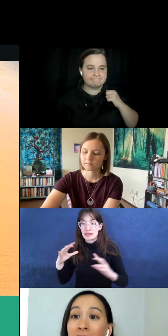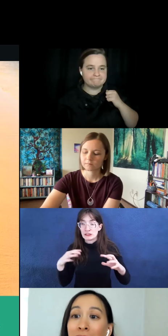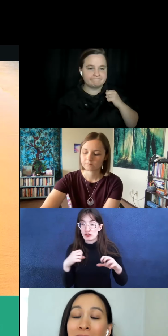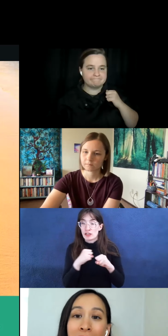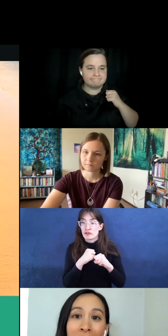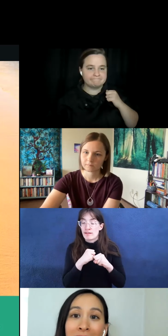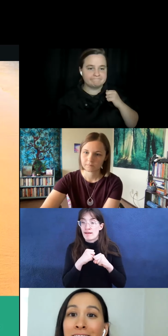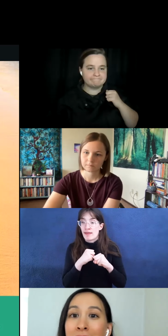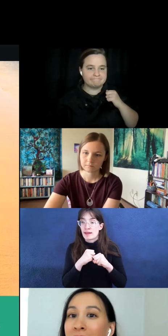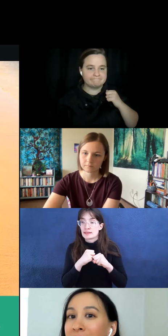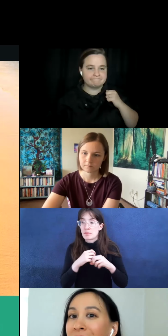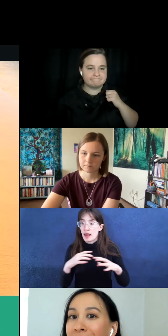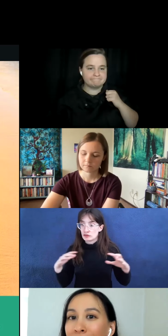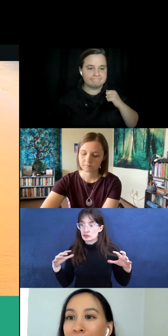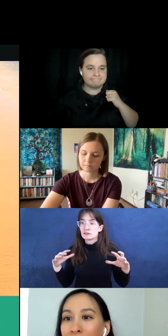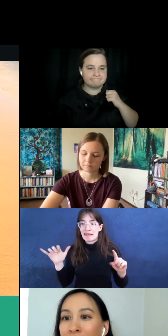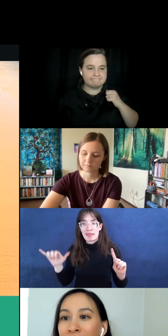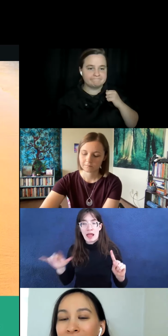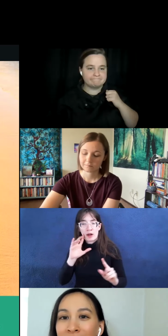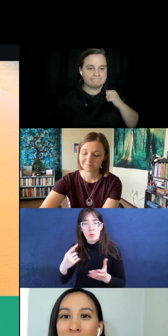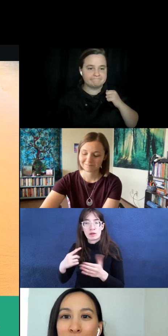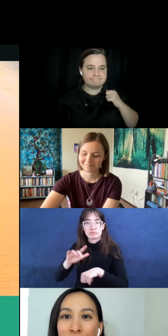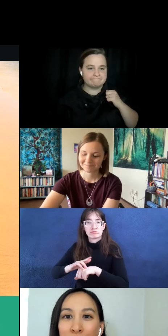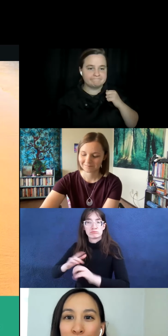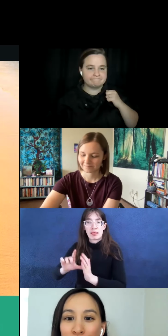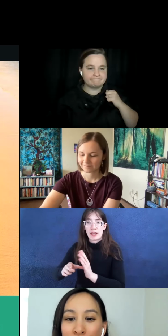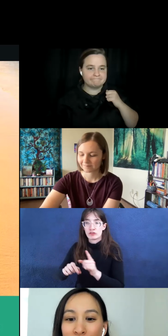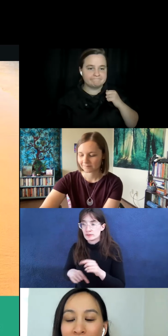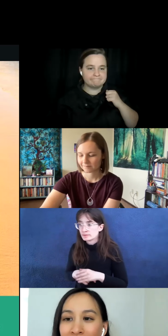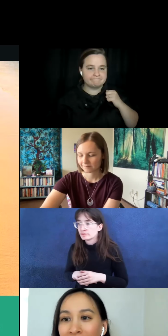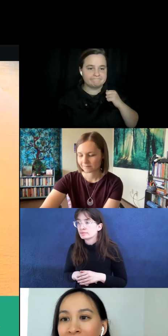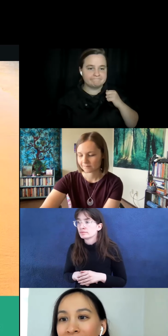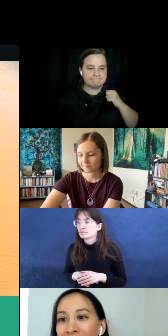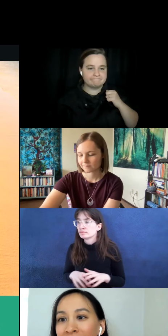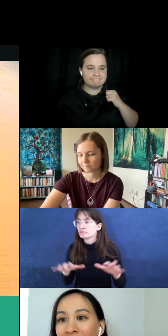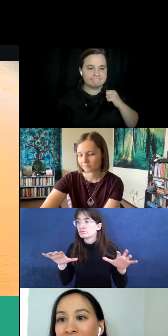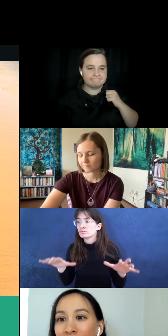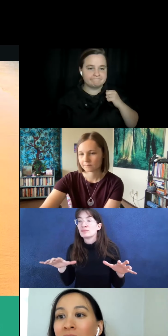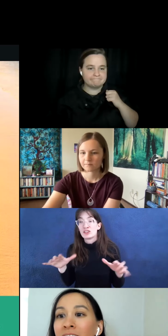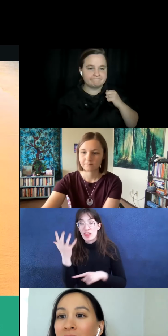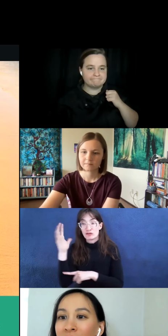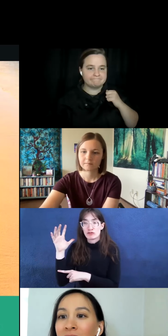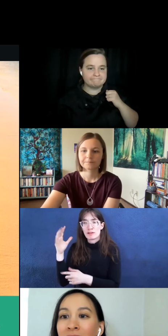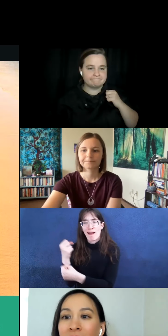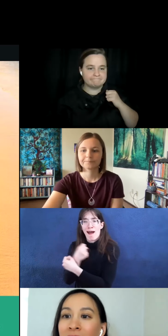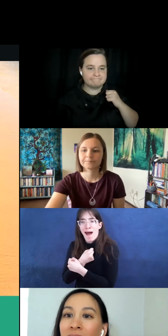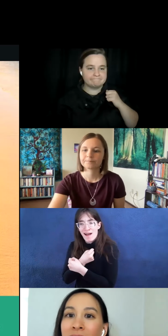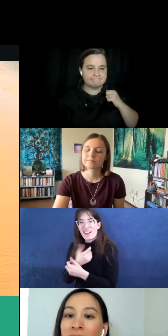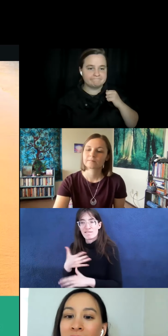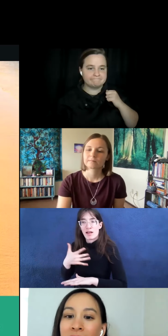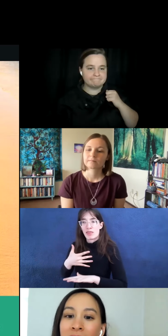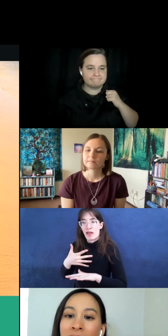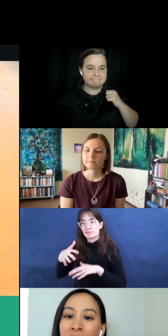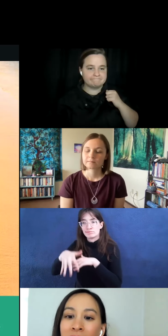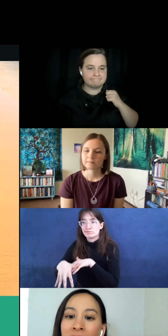tree, grounding, kind of literally grounding in terms of roots of a tree. Drawing, coloring,